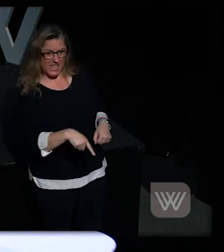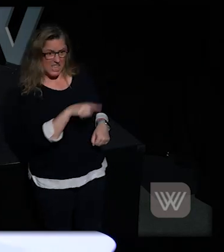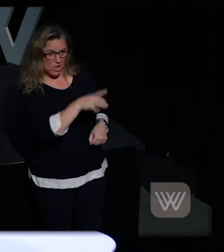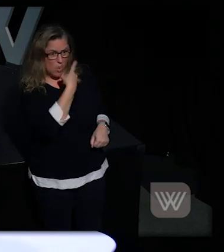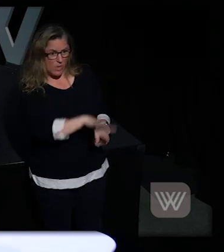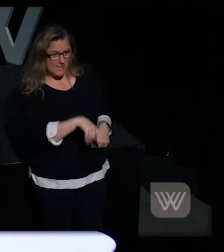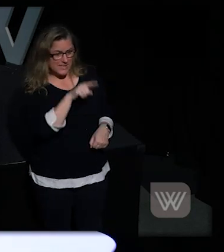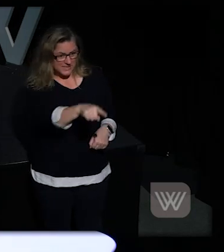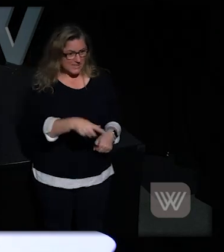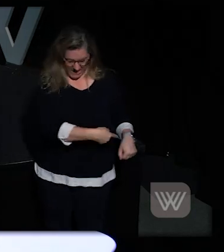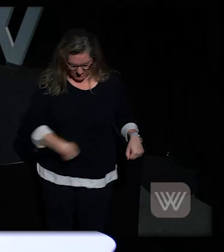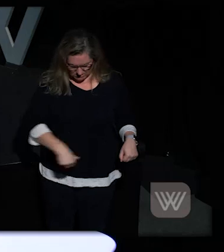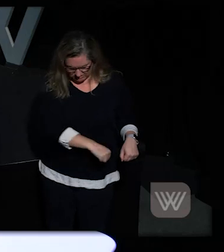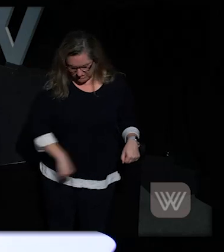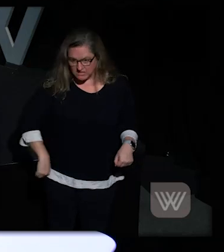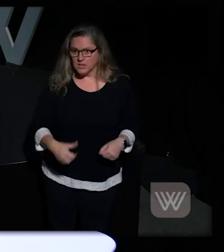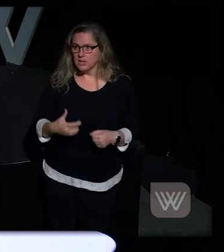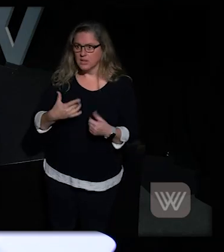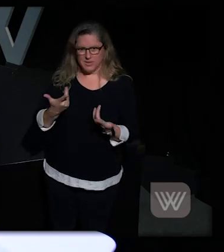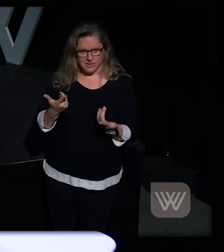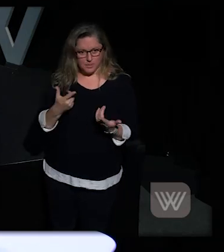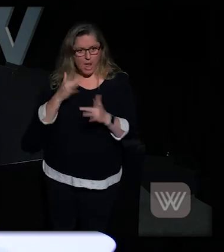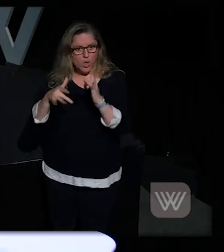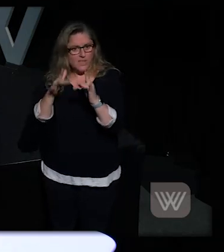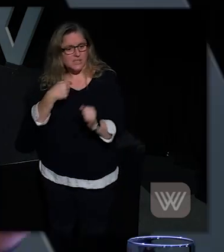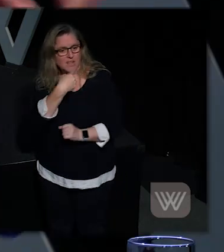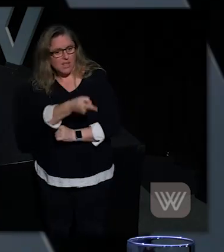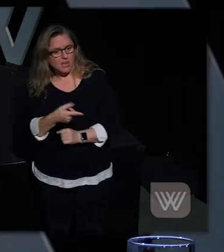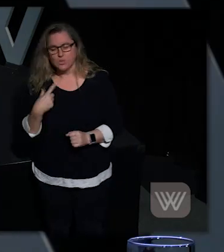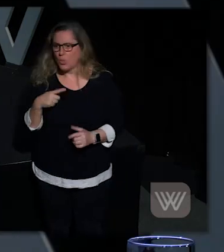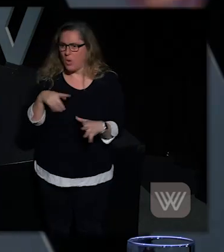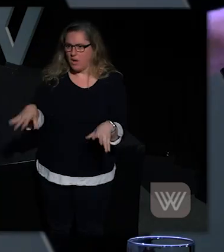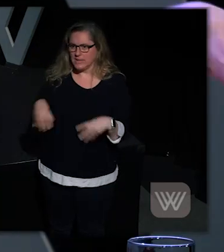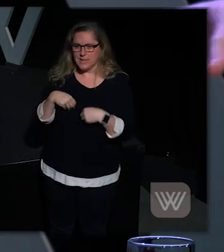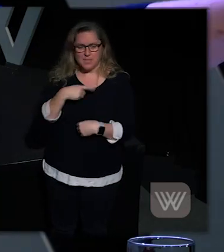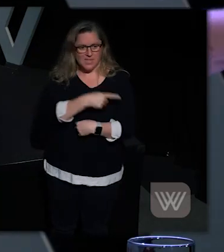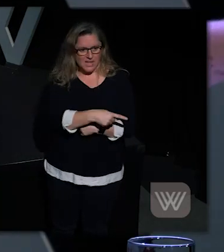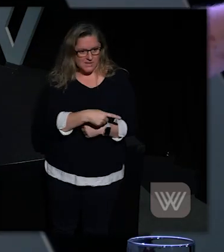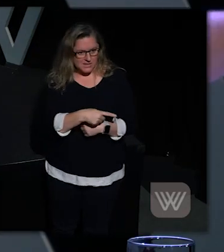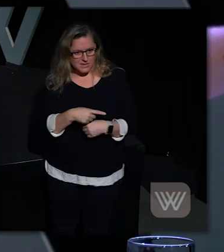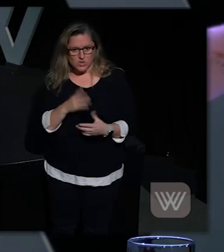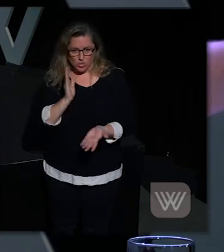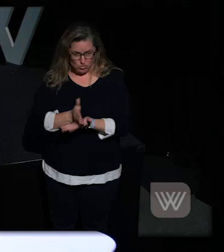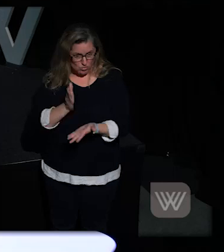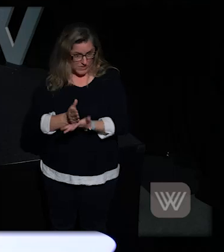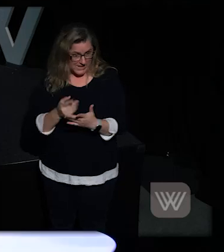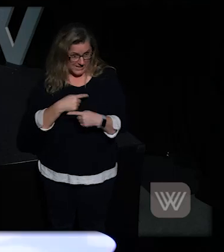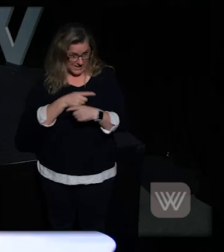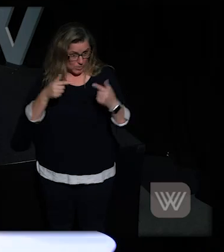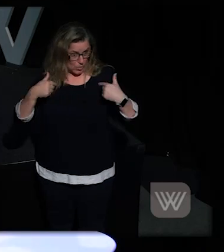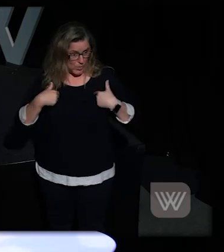But they will on the internet. So, you know, why do we accept these things? So, yes, down the bottom of it, we all have